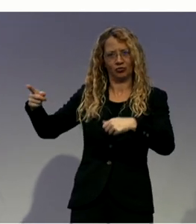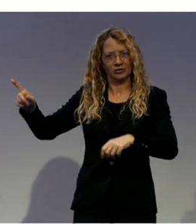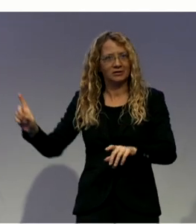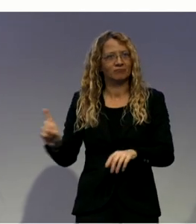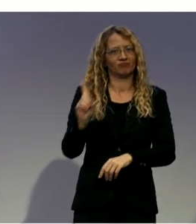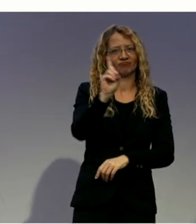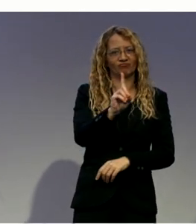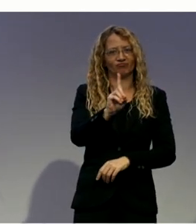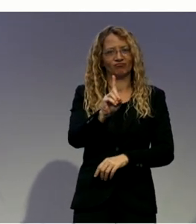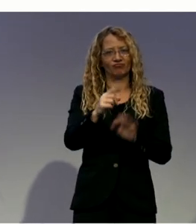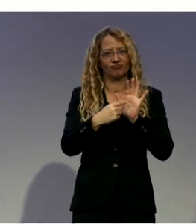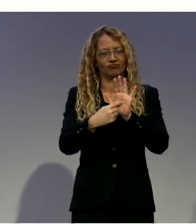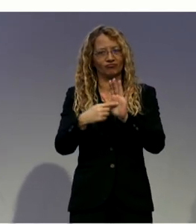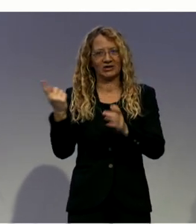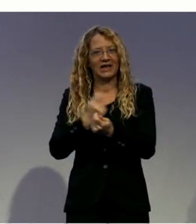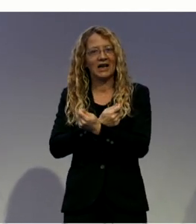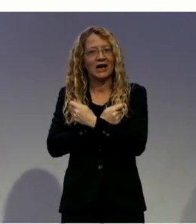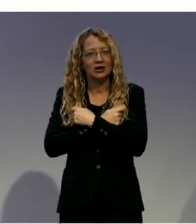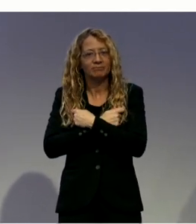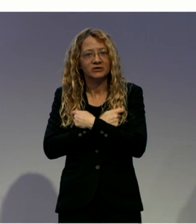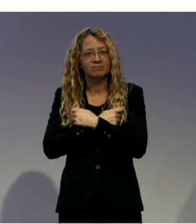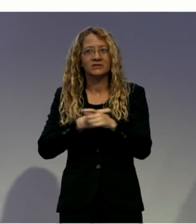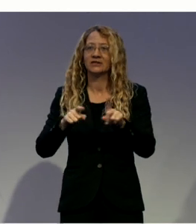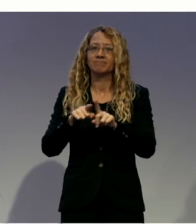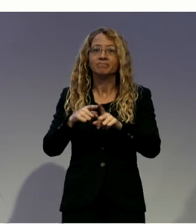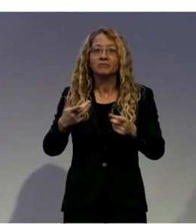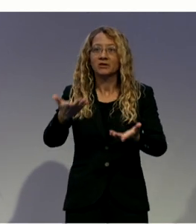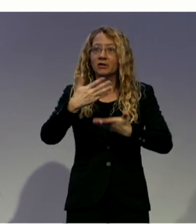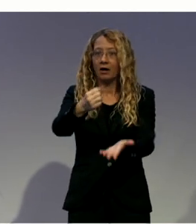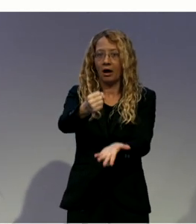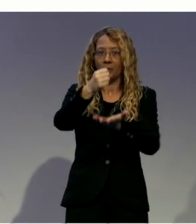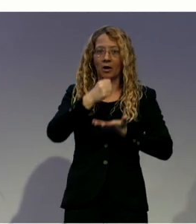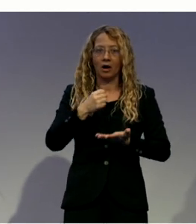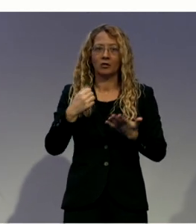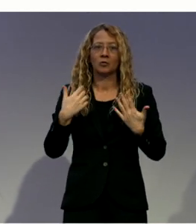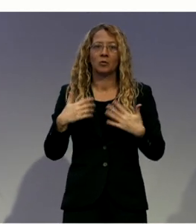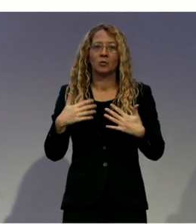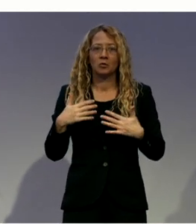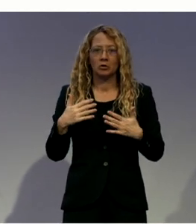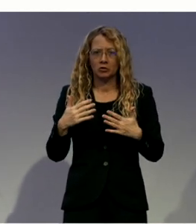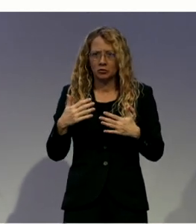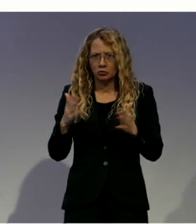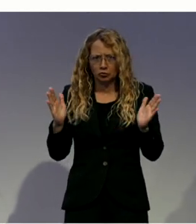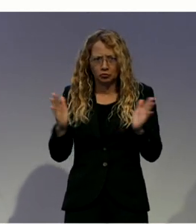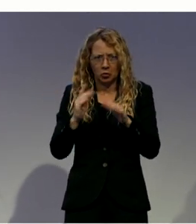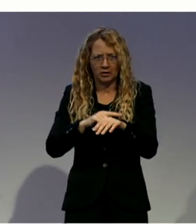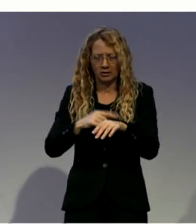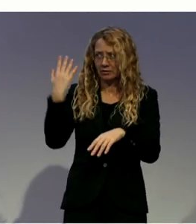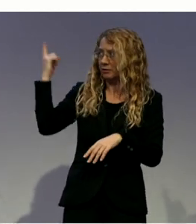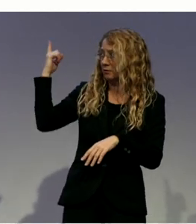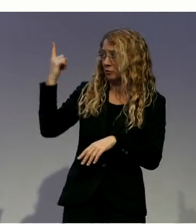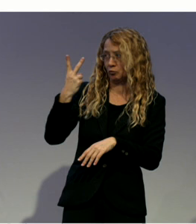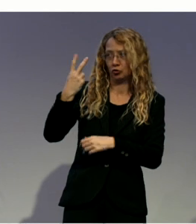being awarded and recognized. This is 2019. I'll go back